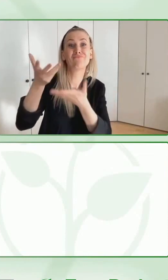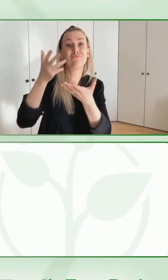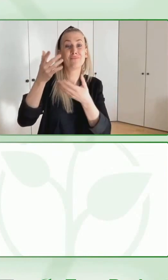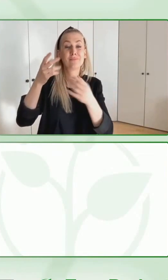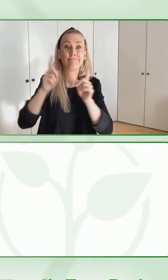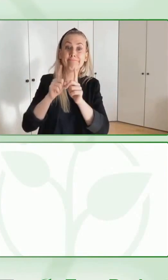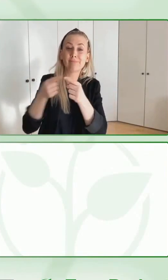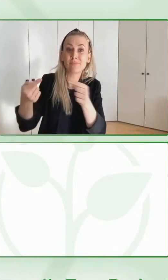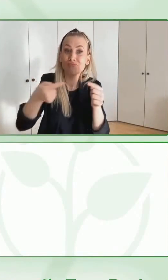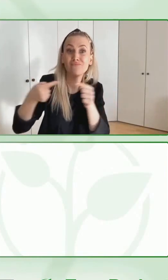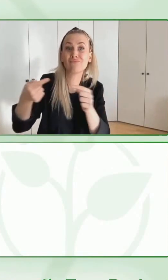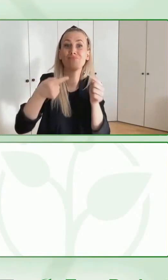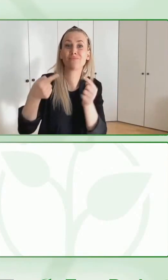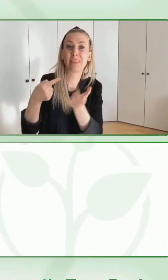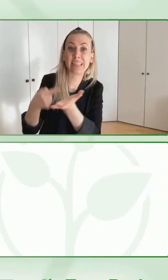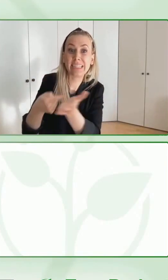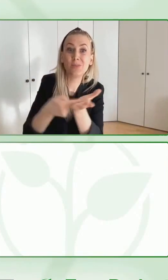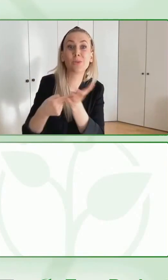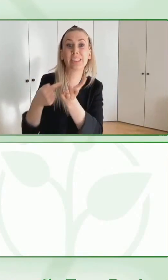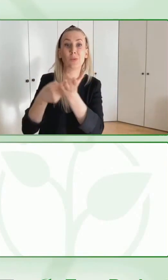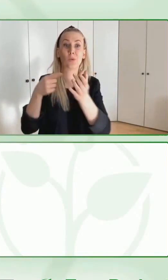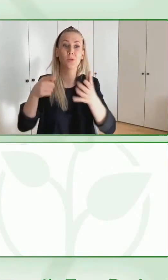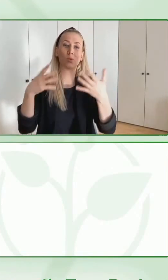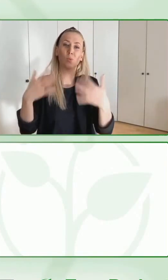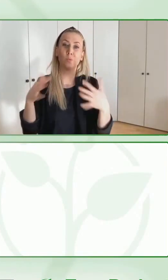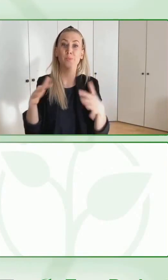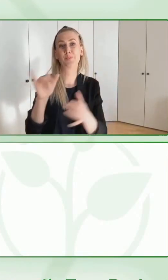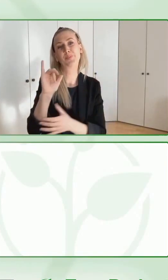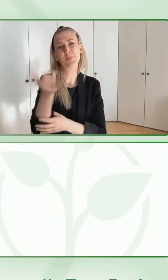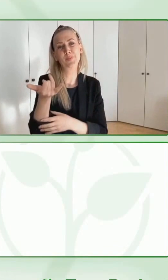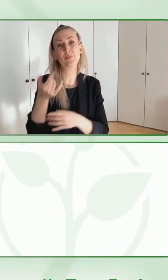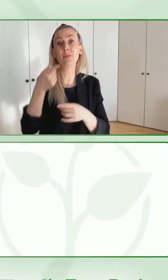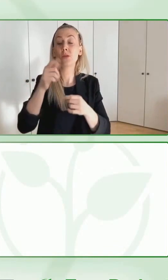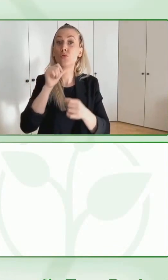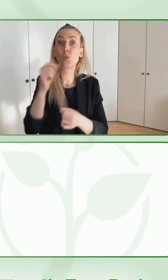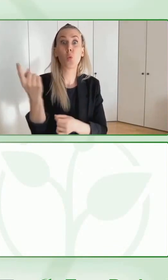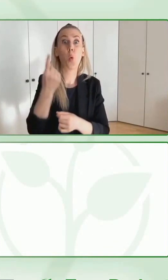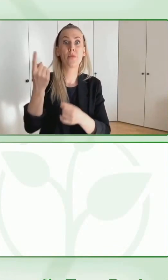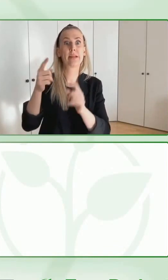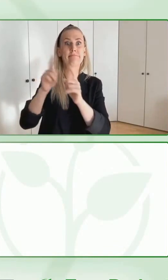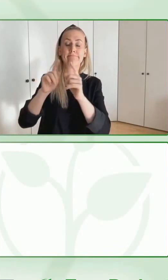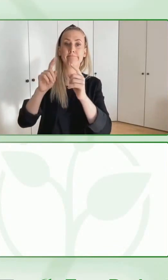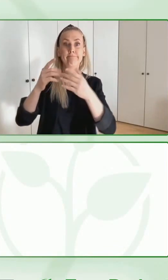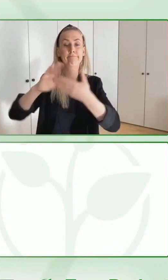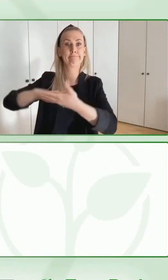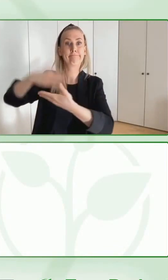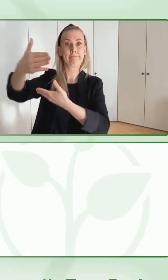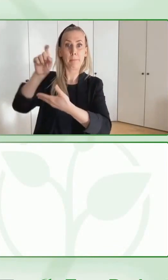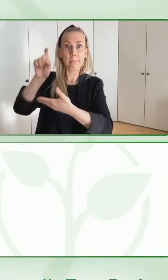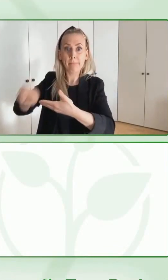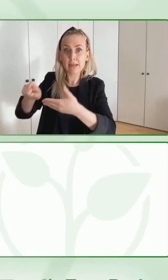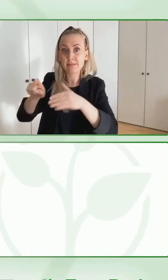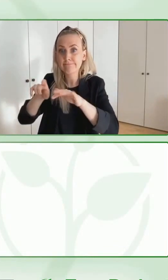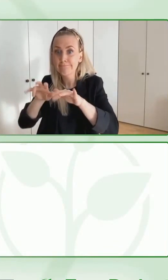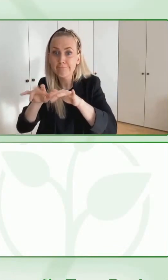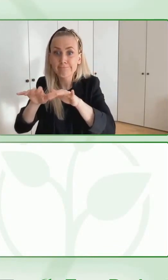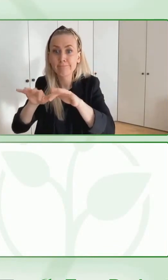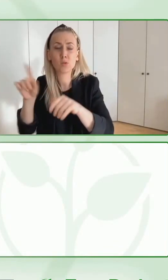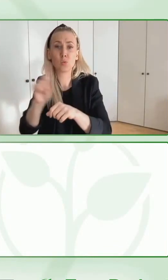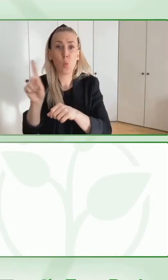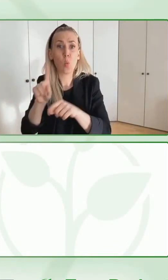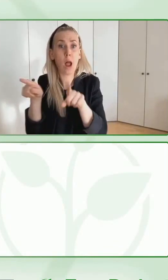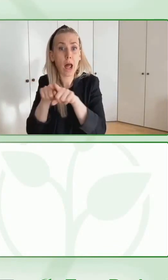can be accessed independently, and it's also immediately retrievable. This enables self-determined